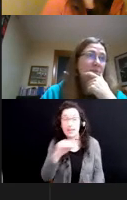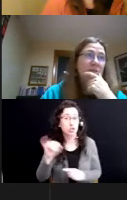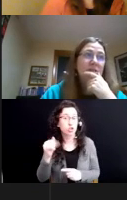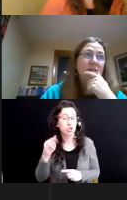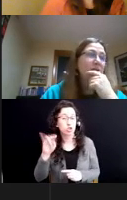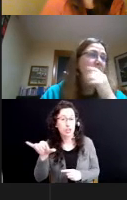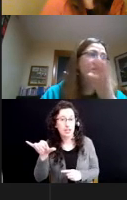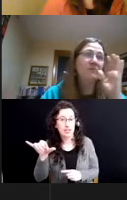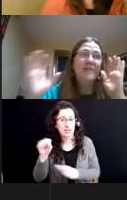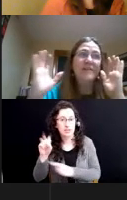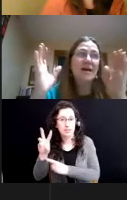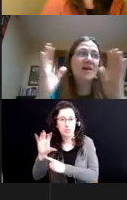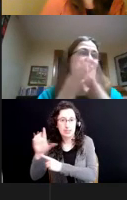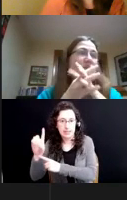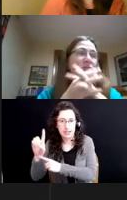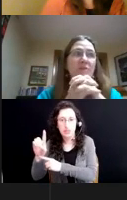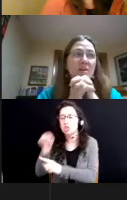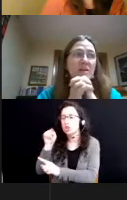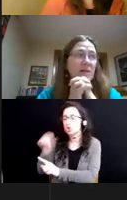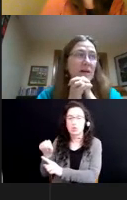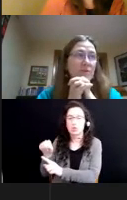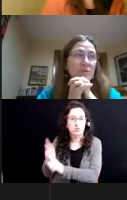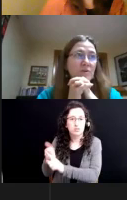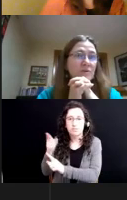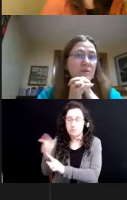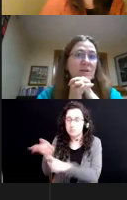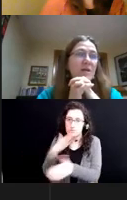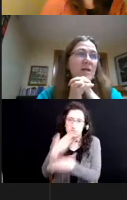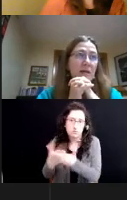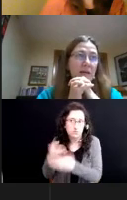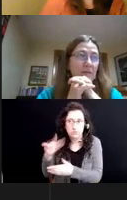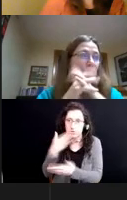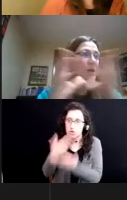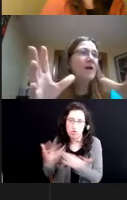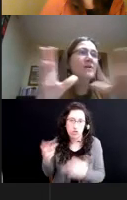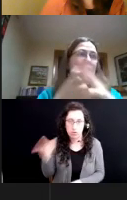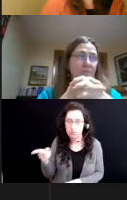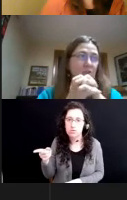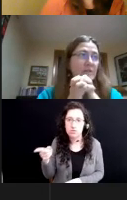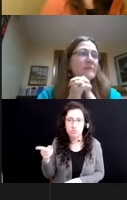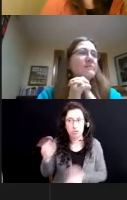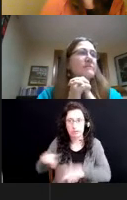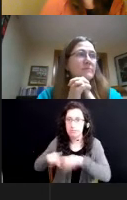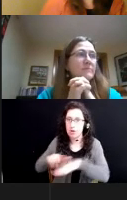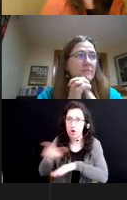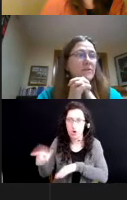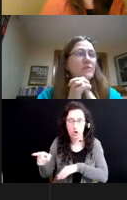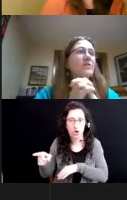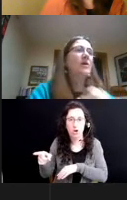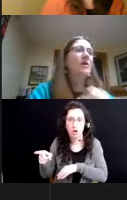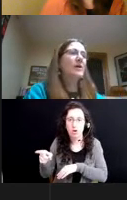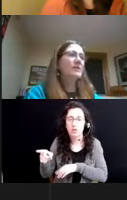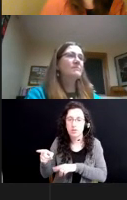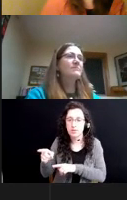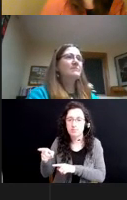Marion SWCD is fantastic. You have got an in-house resource, and rely on her.